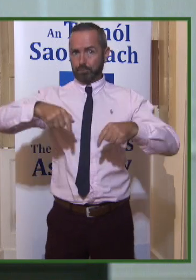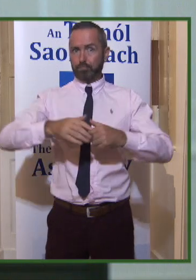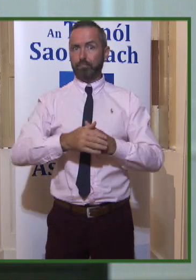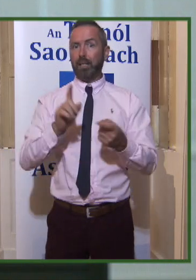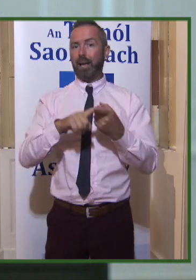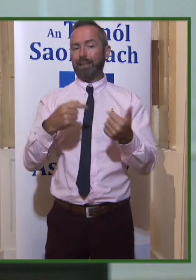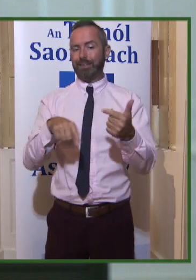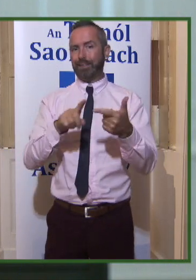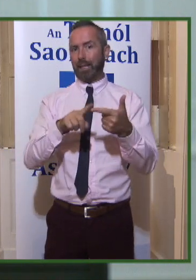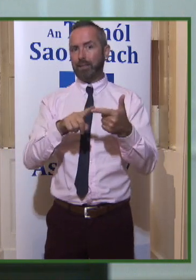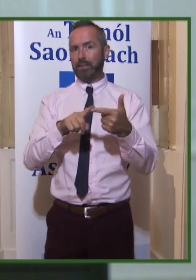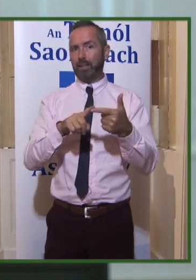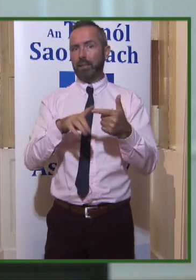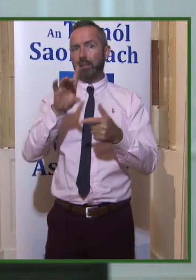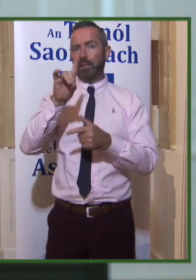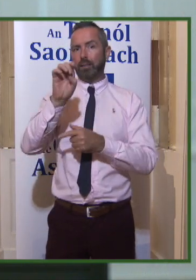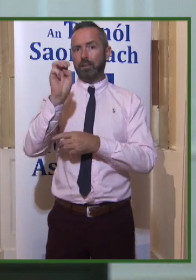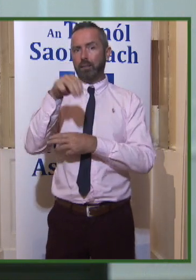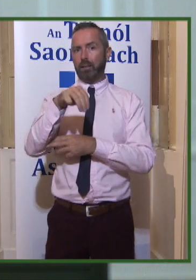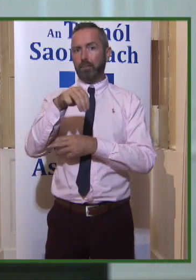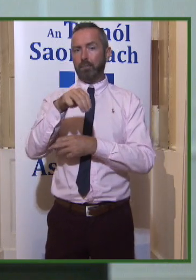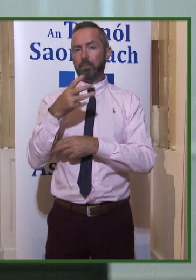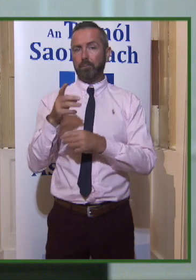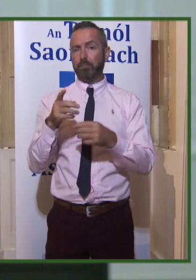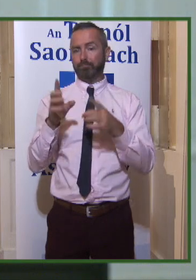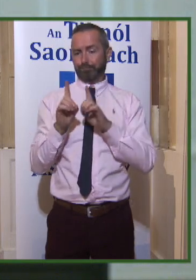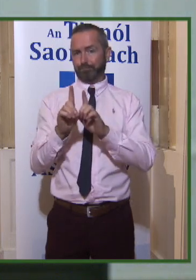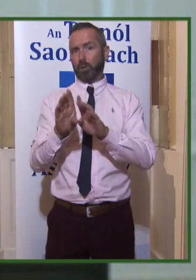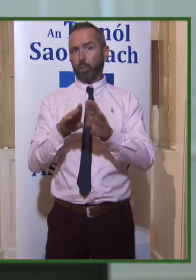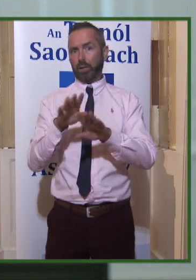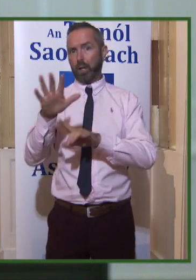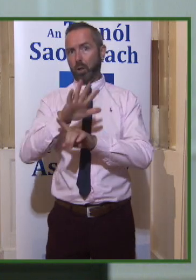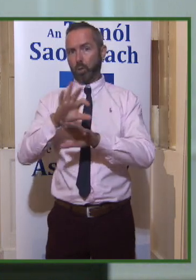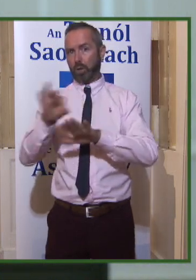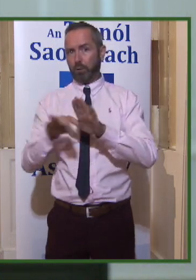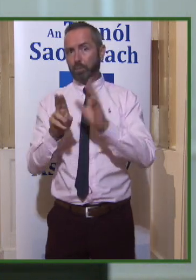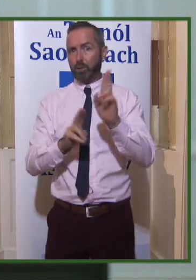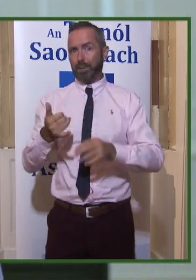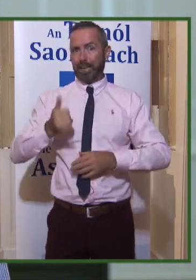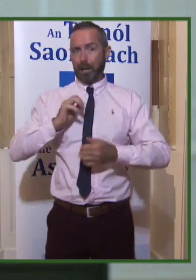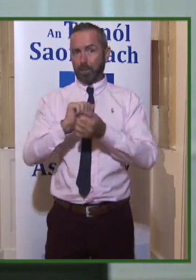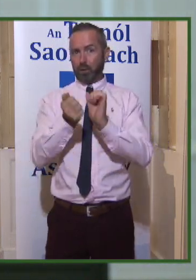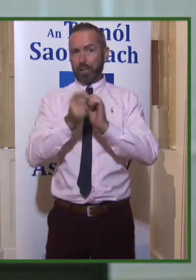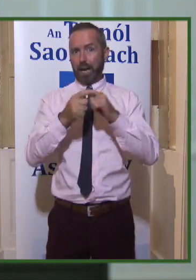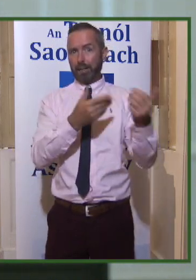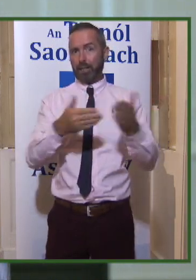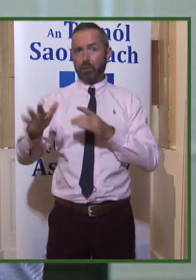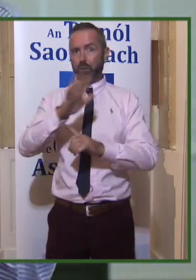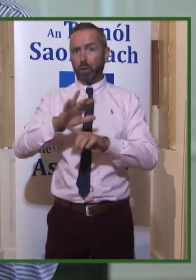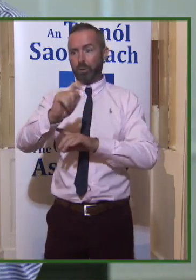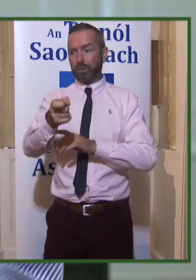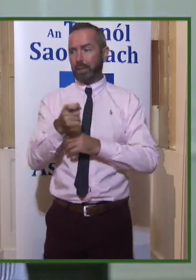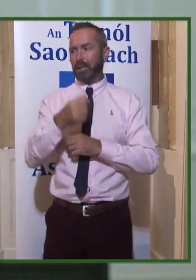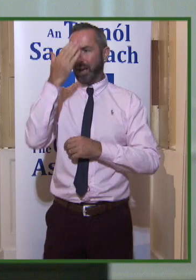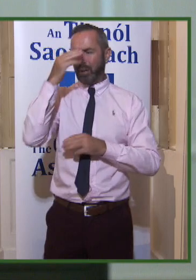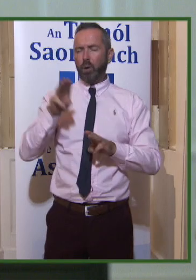And secondly, that the directly elected mayor, in conjunction with local government, should be able to change or introduce local taxes. Now, I know